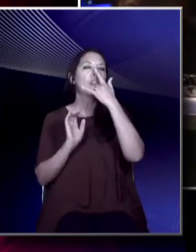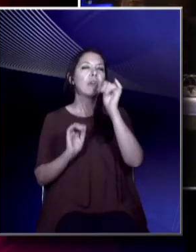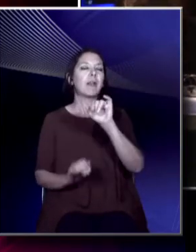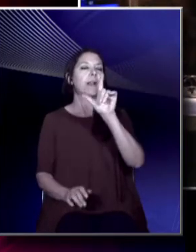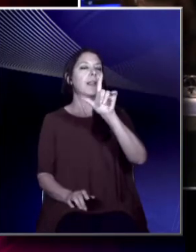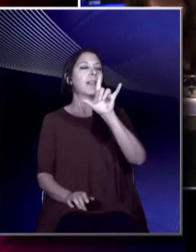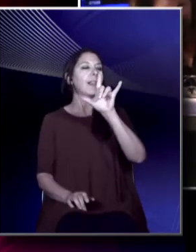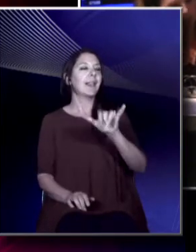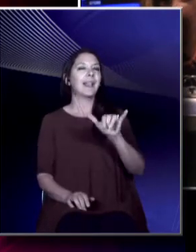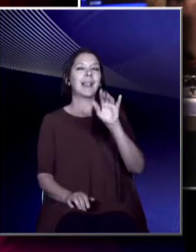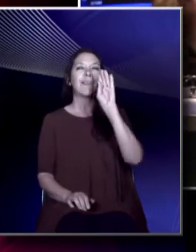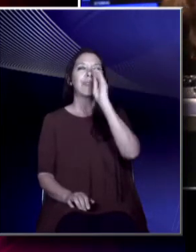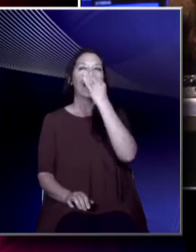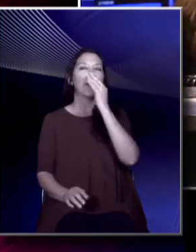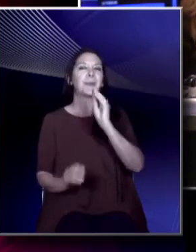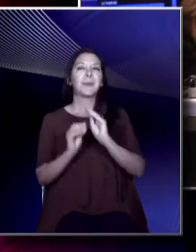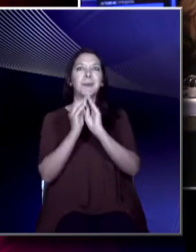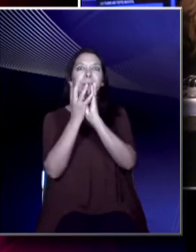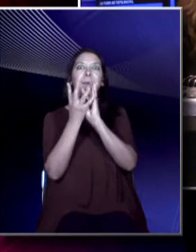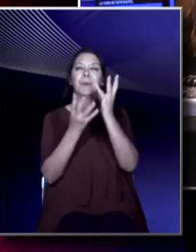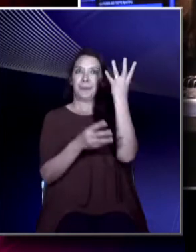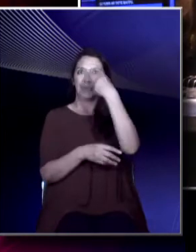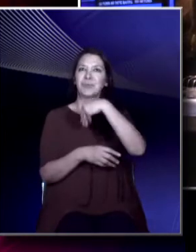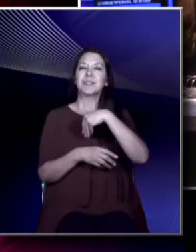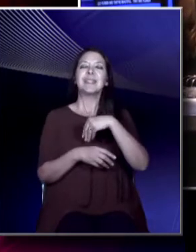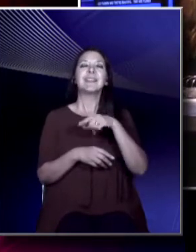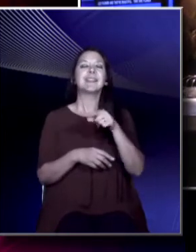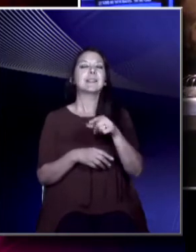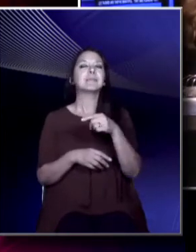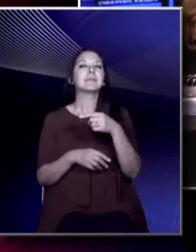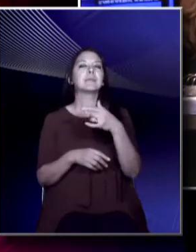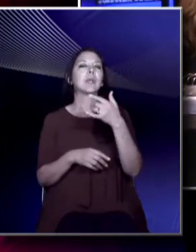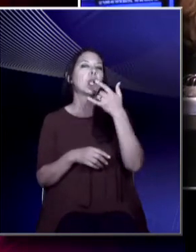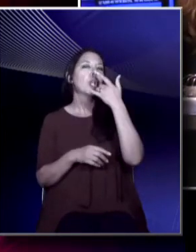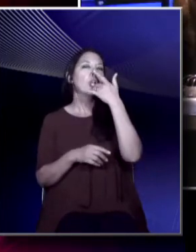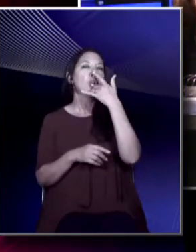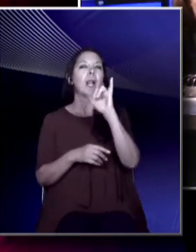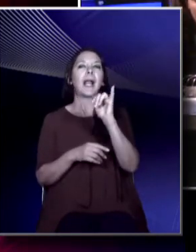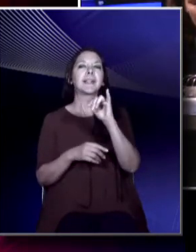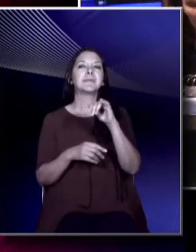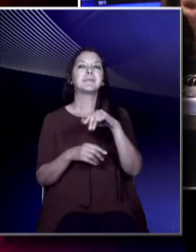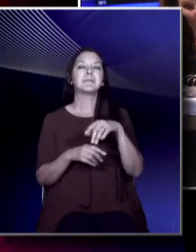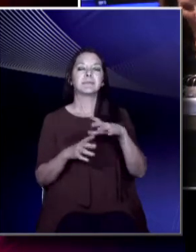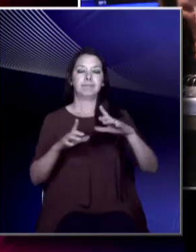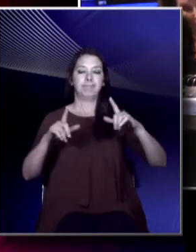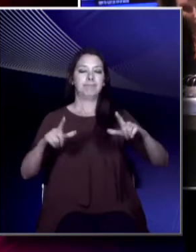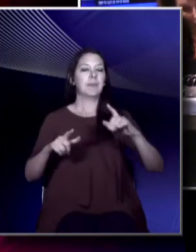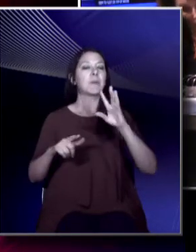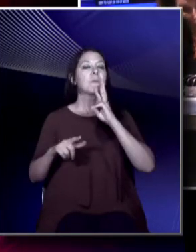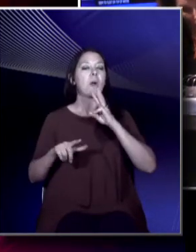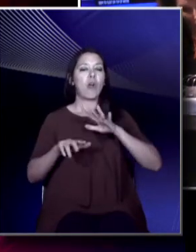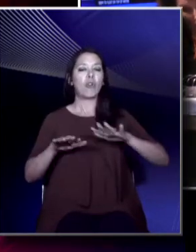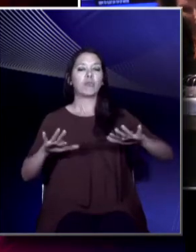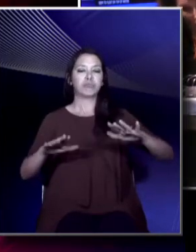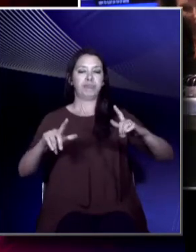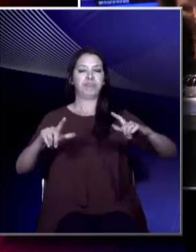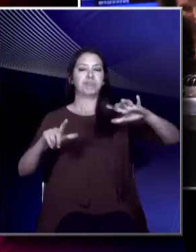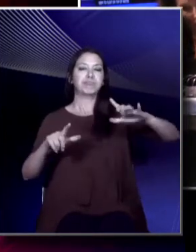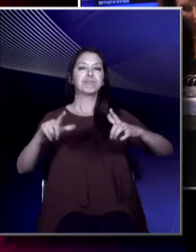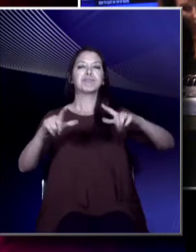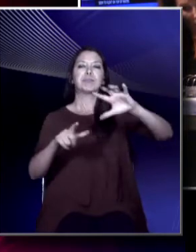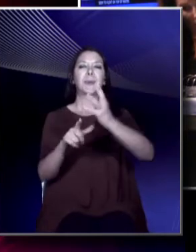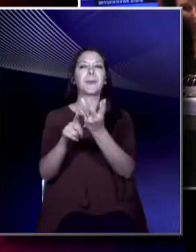and they're beautiful. They're flowers that seem to float on top of water. But did